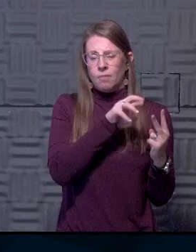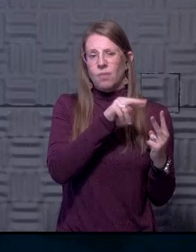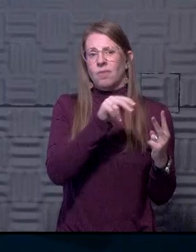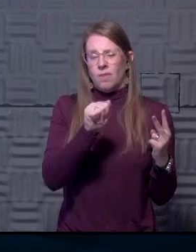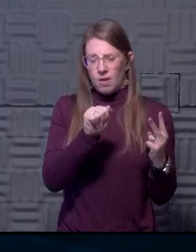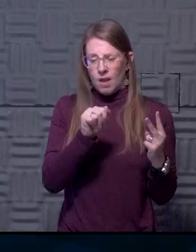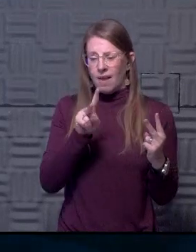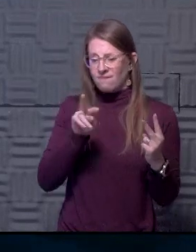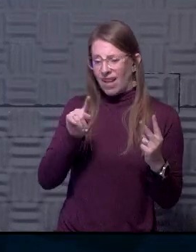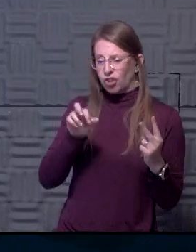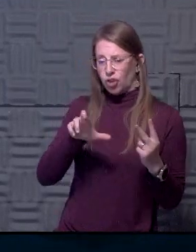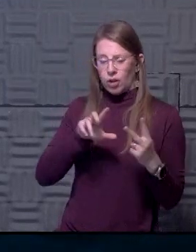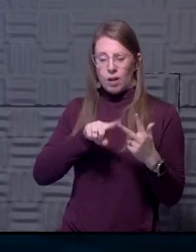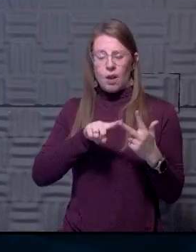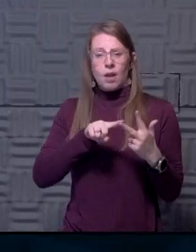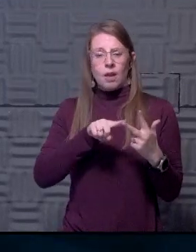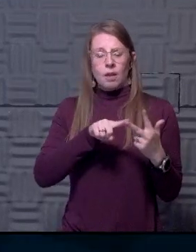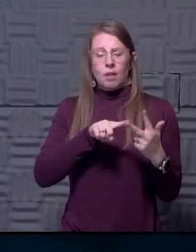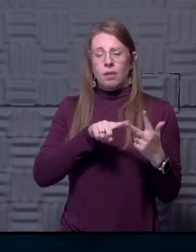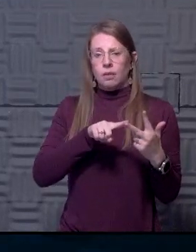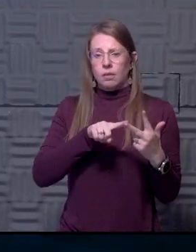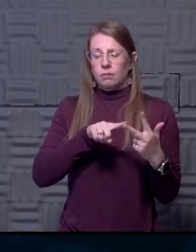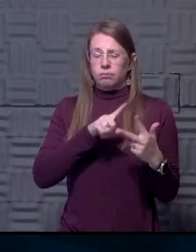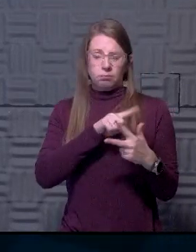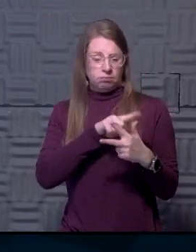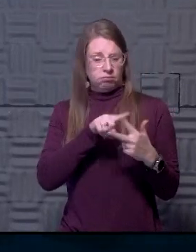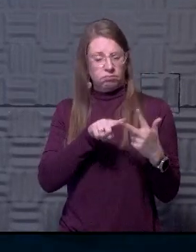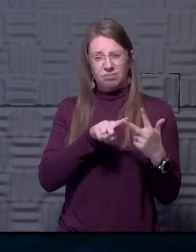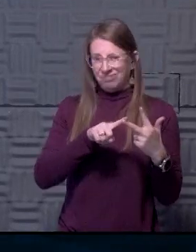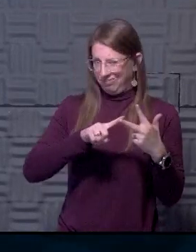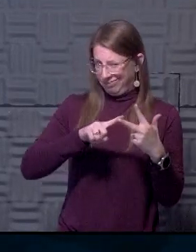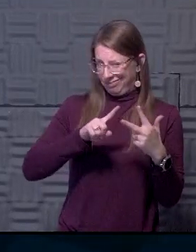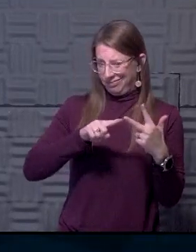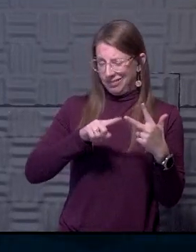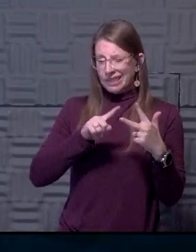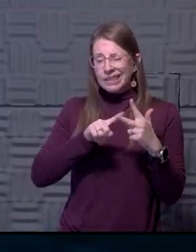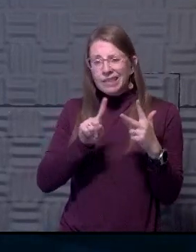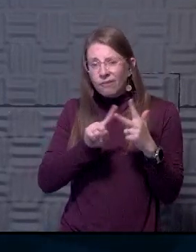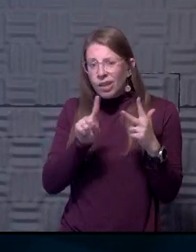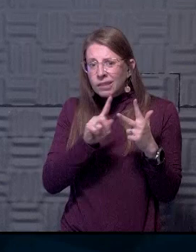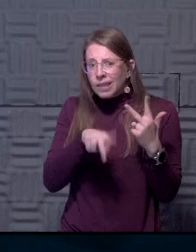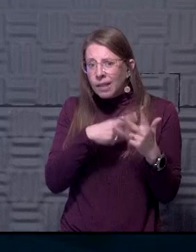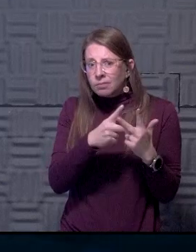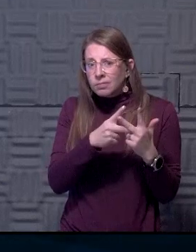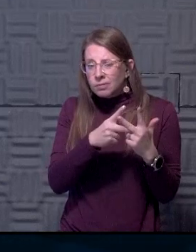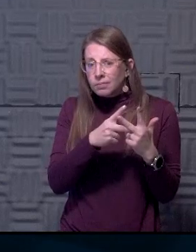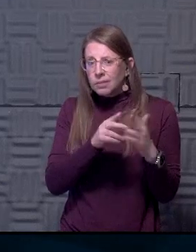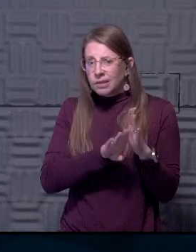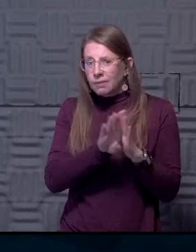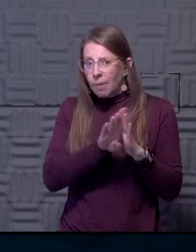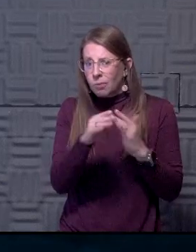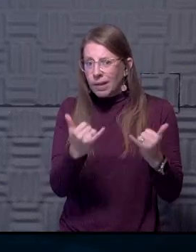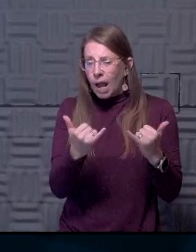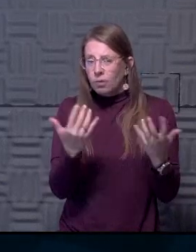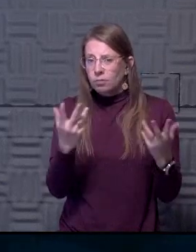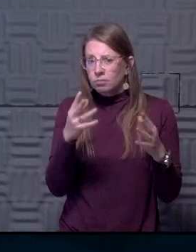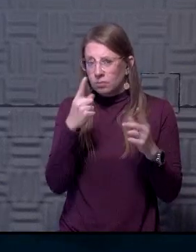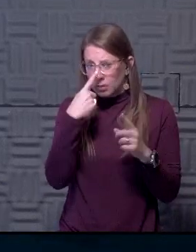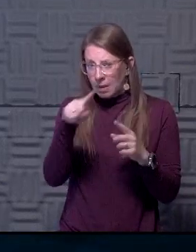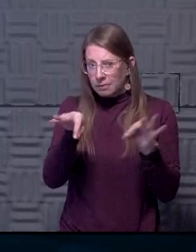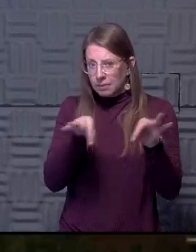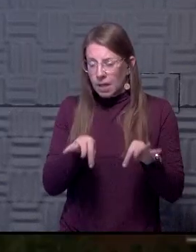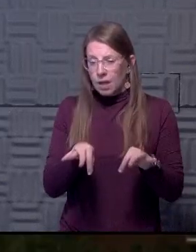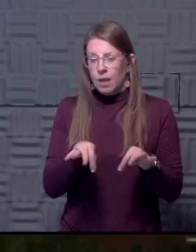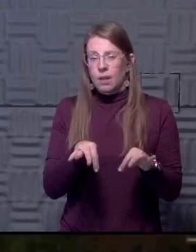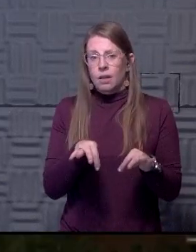adenoviral vector ones, the messenger RNA ones. Talk to us a little bit about some of those other novel ones that are coming down the pipe. Well, the most novel